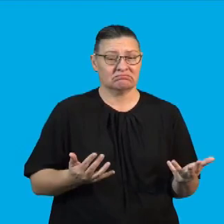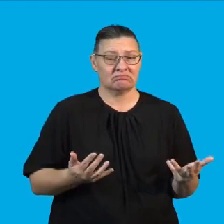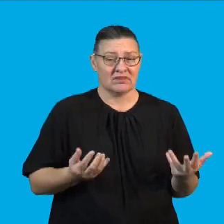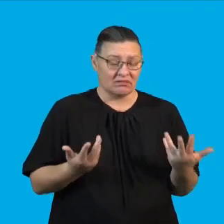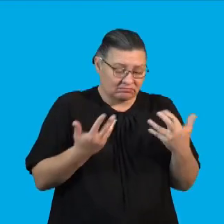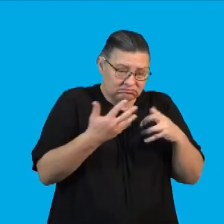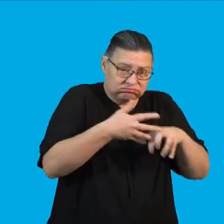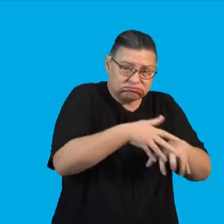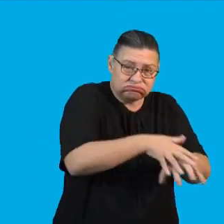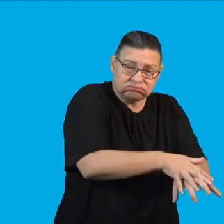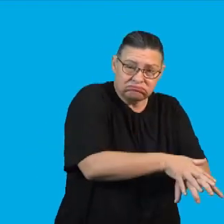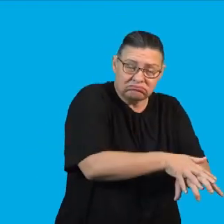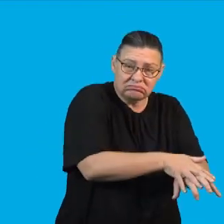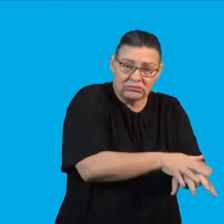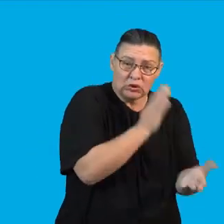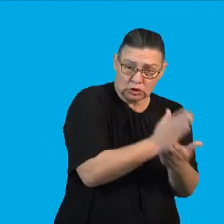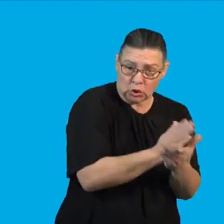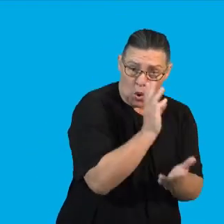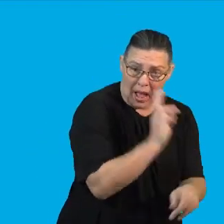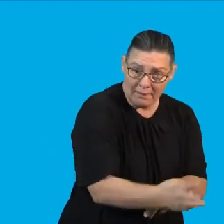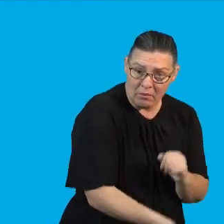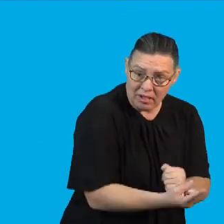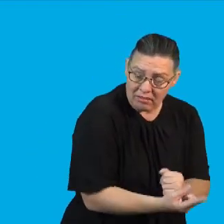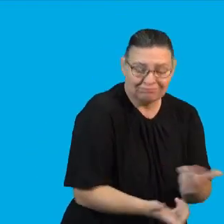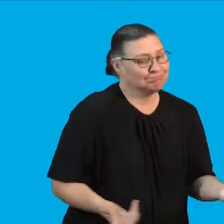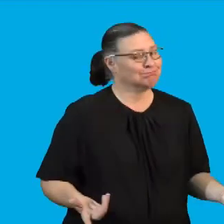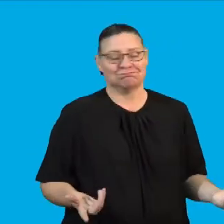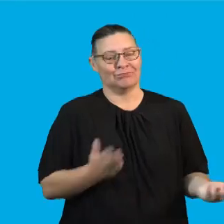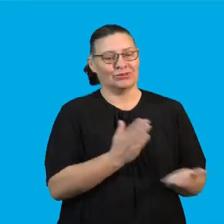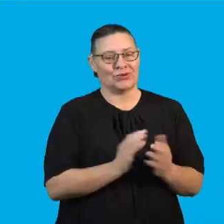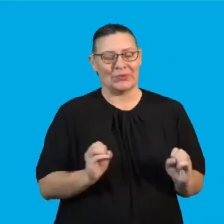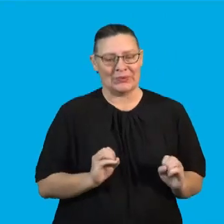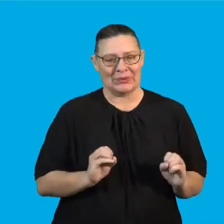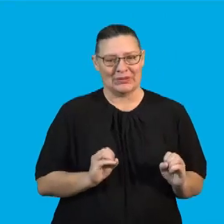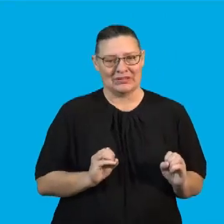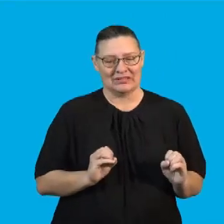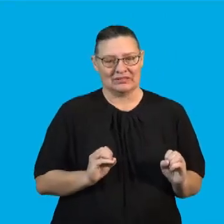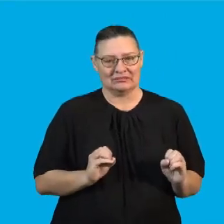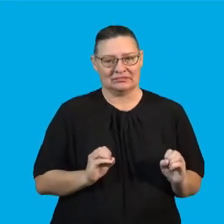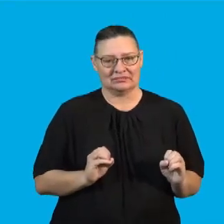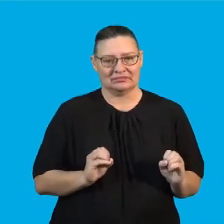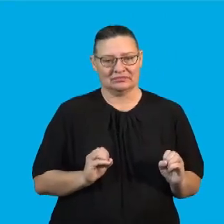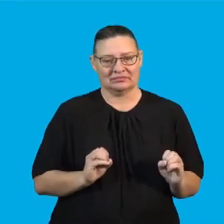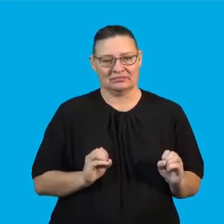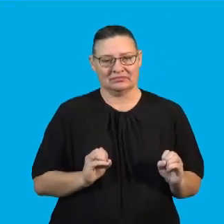1, fertilization is not certain. So if fertilization takes place outside, there is